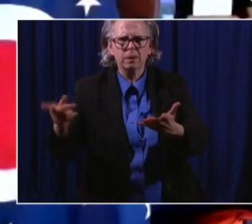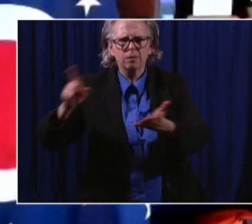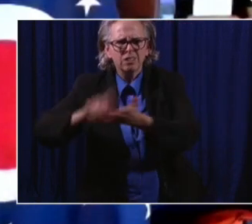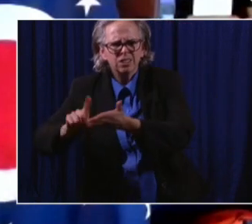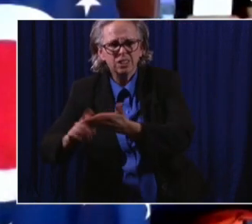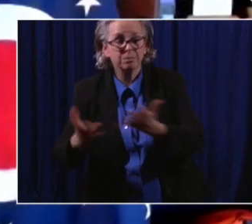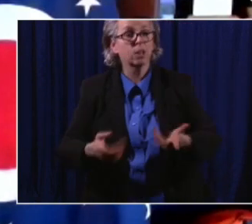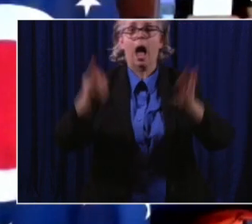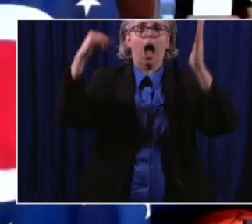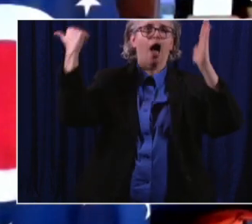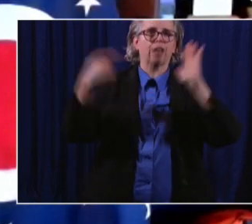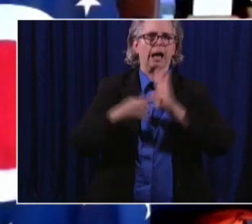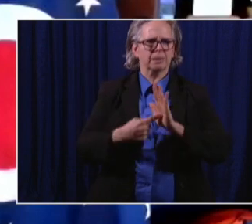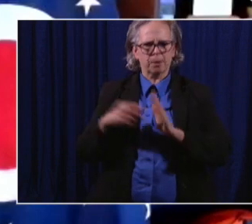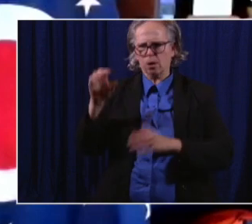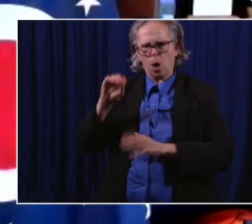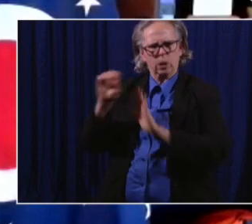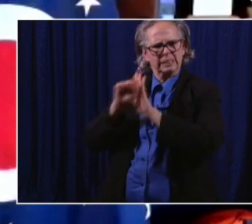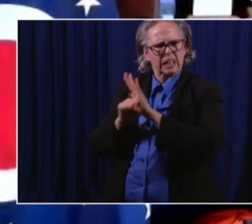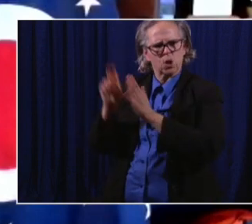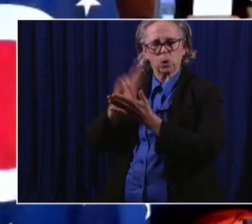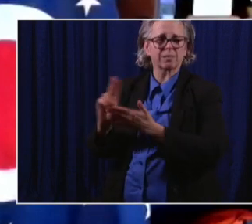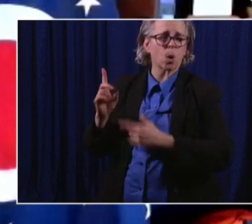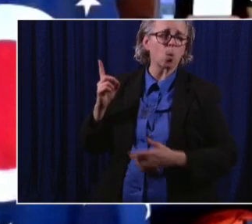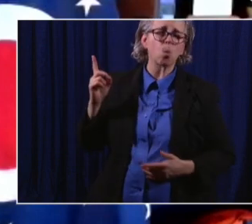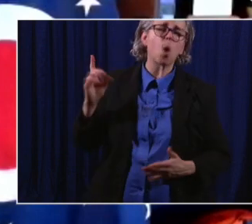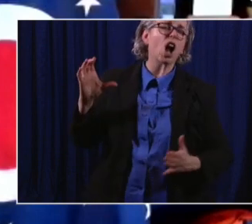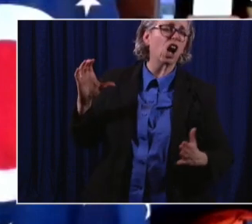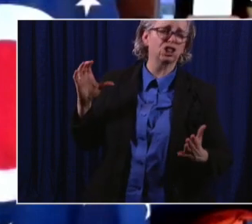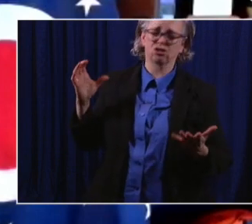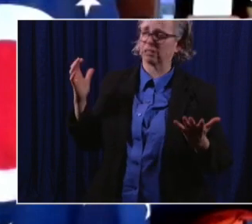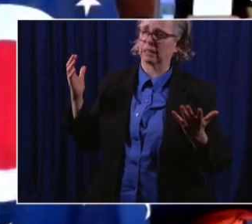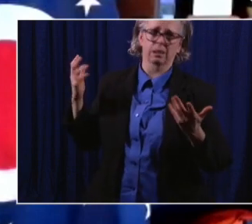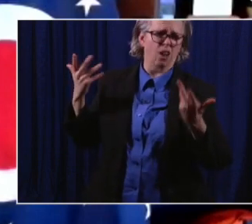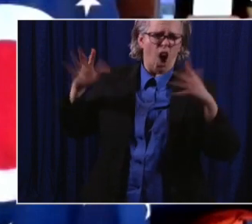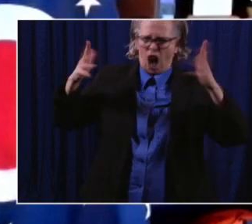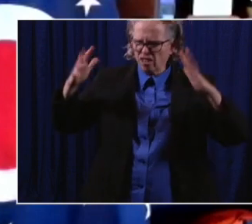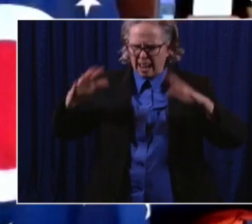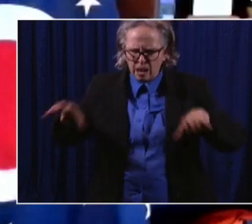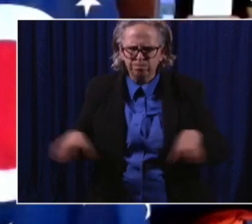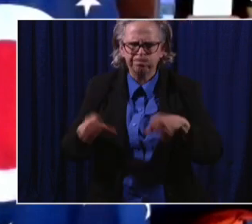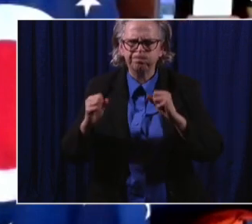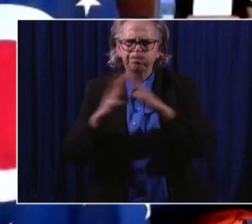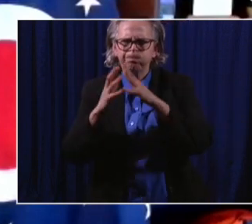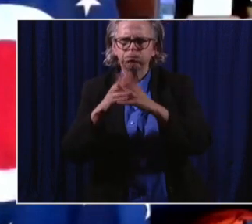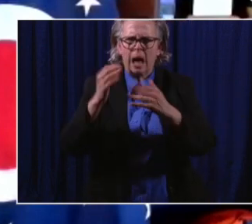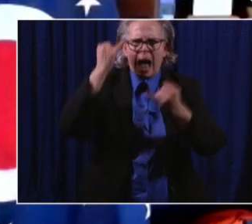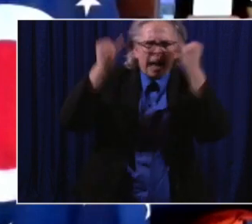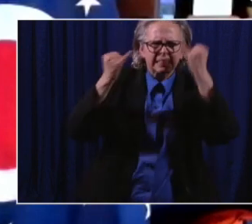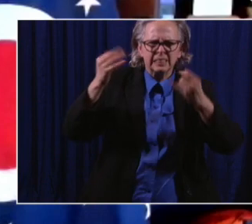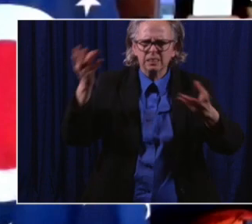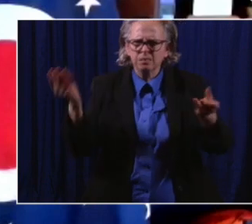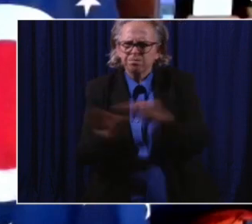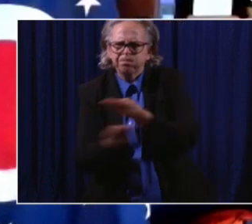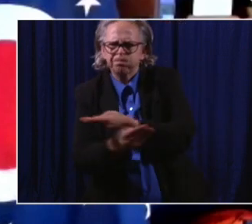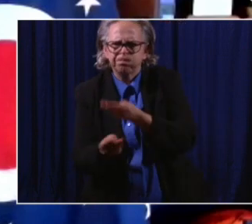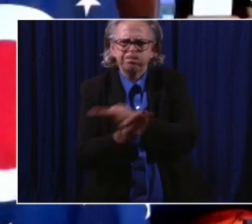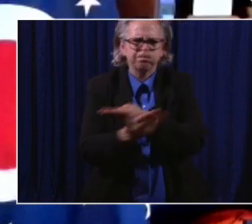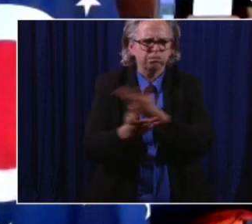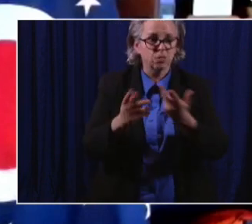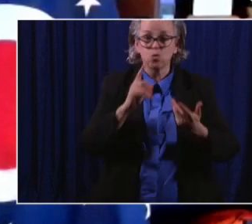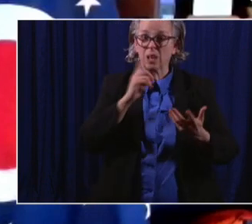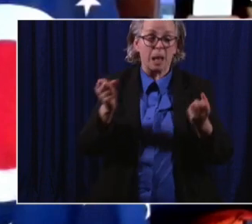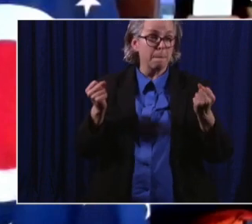than 100 active startup companies in their portfolio, many of them using the Ohio IP